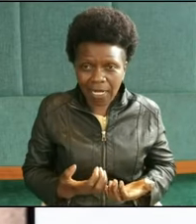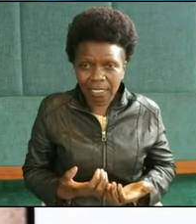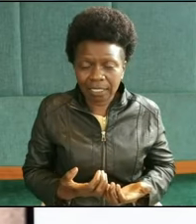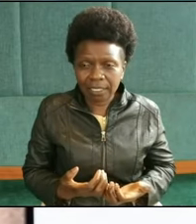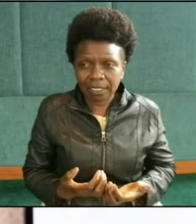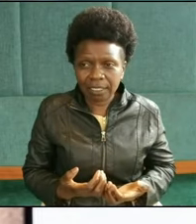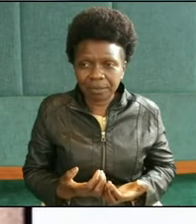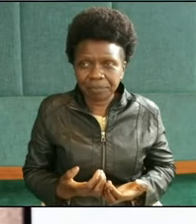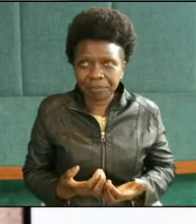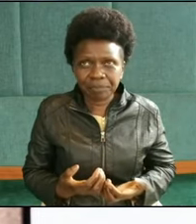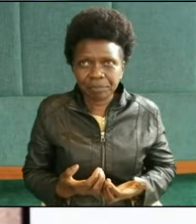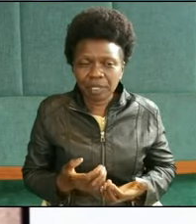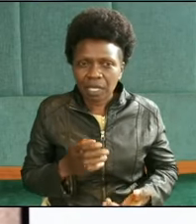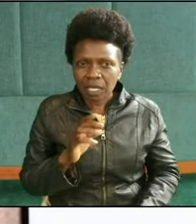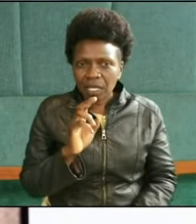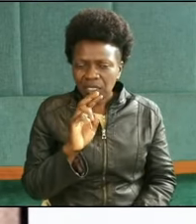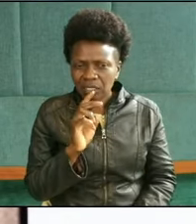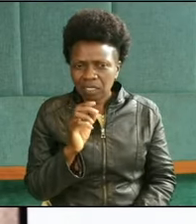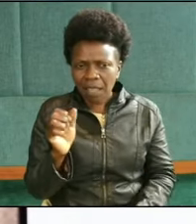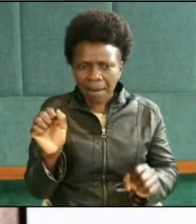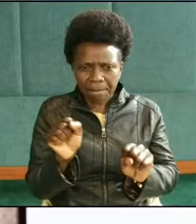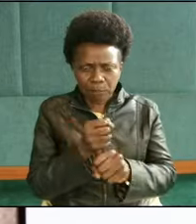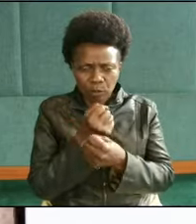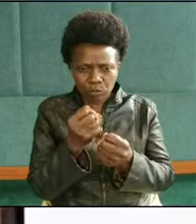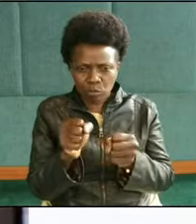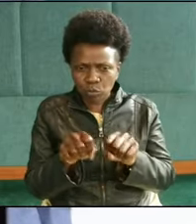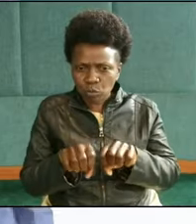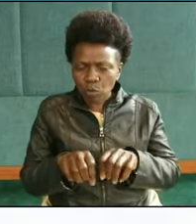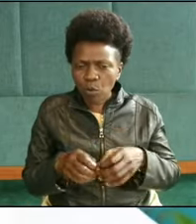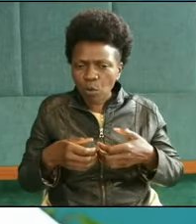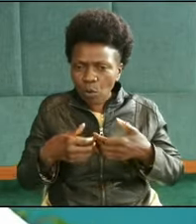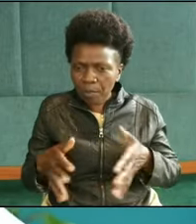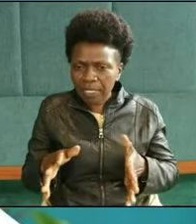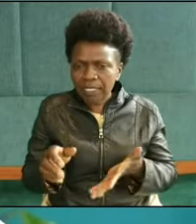It seems impossible to open this seal.